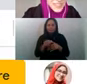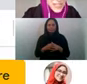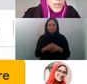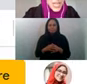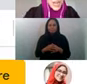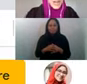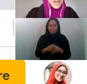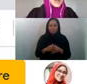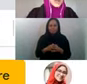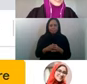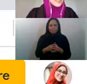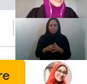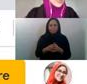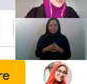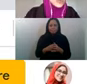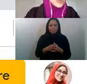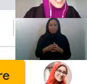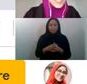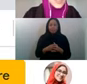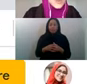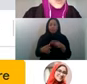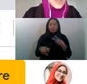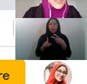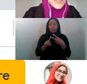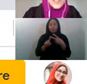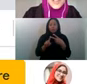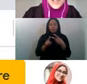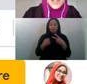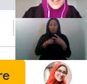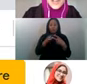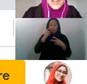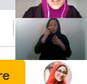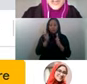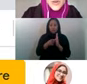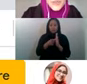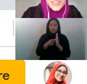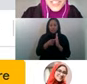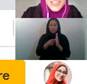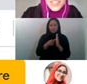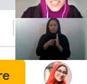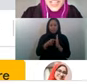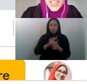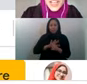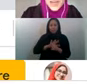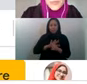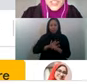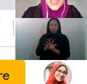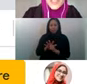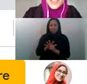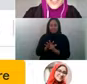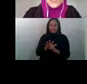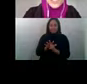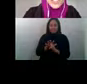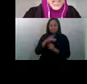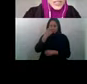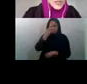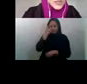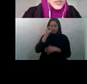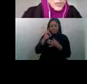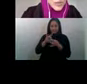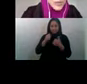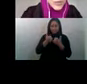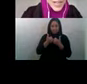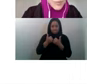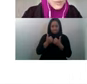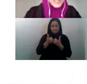Now, the other thing that we're noticing with COVID is because of the challenge